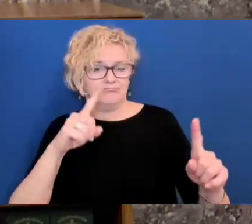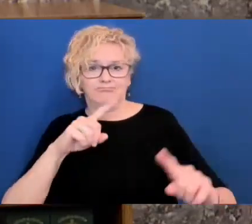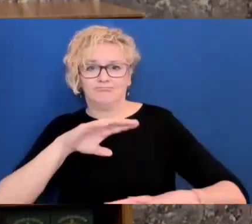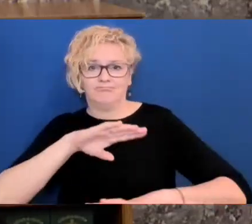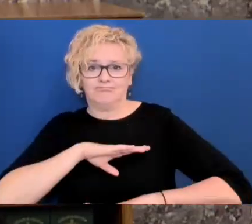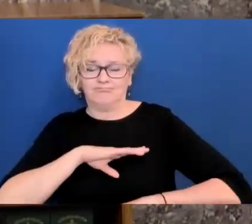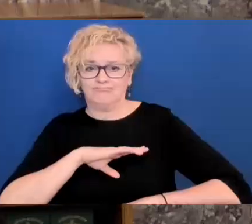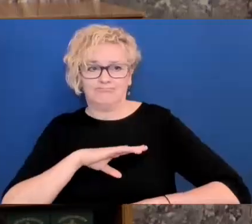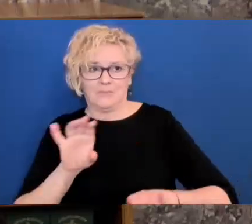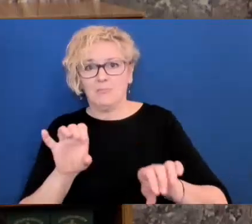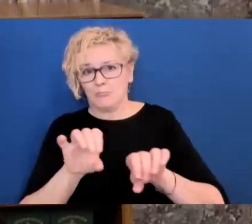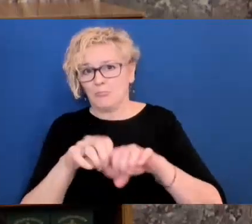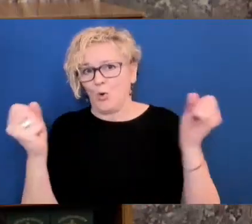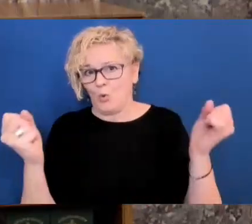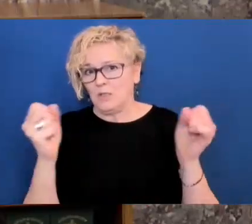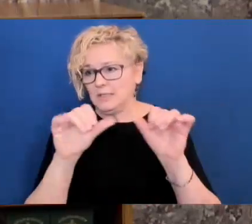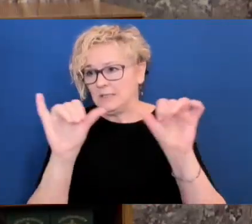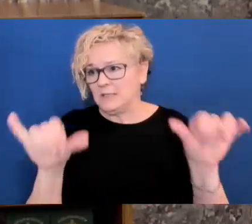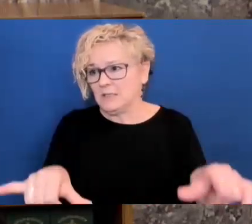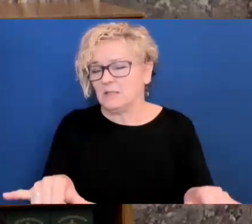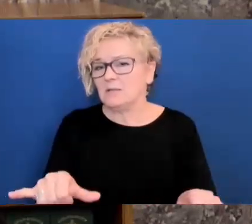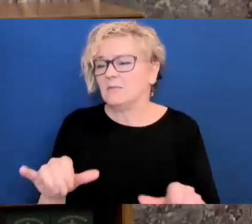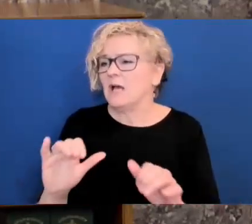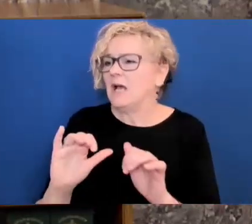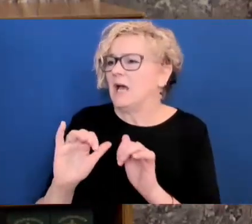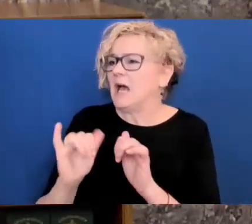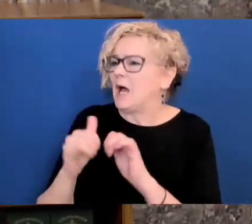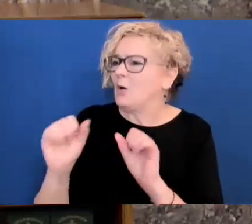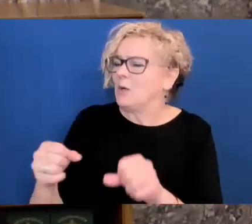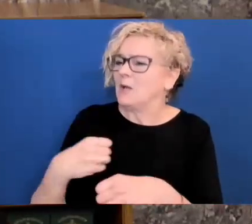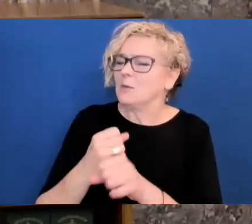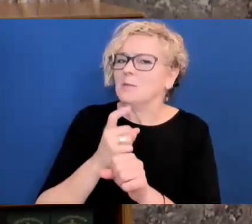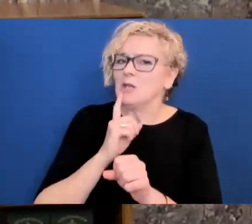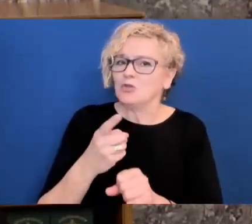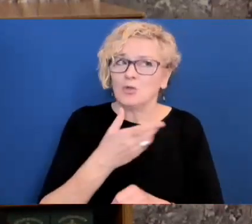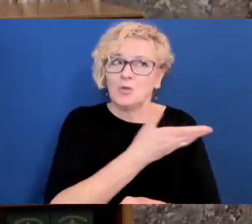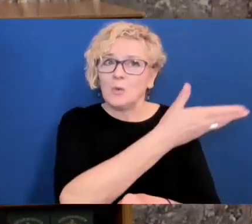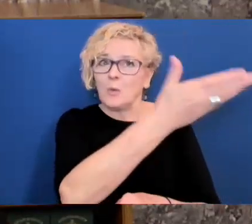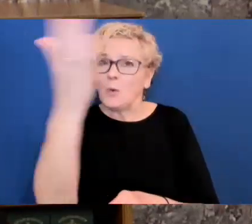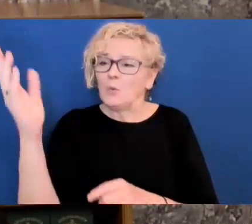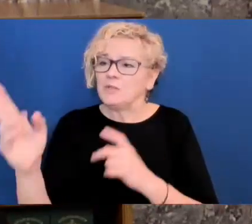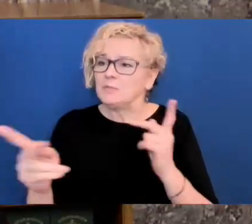ensure these people are receiving the care that they need, and we can